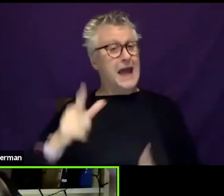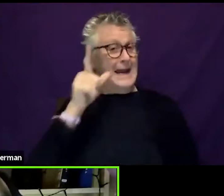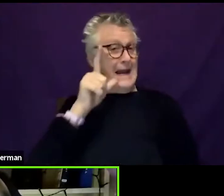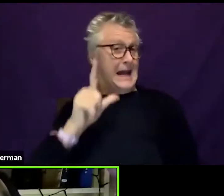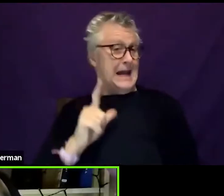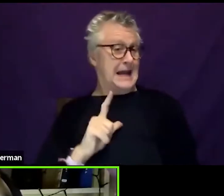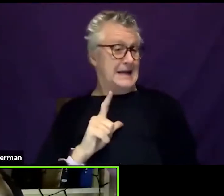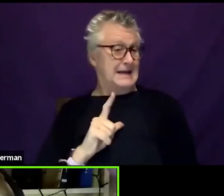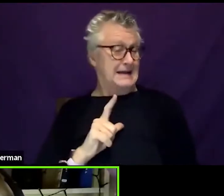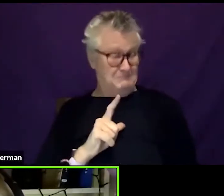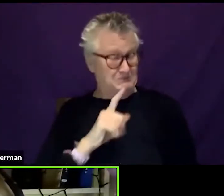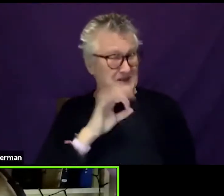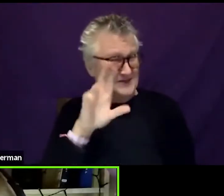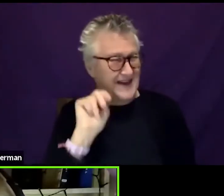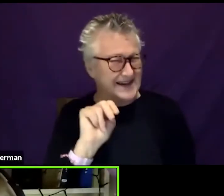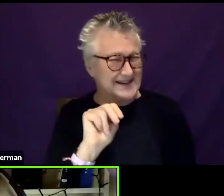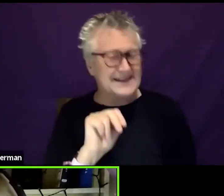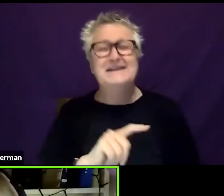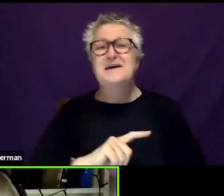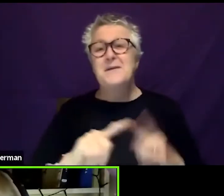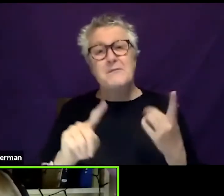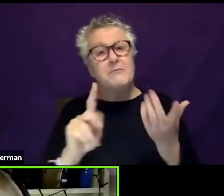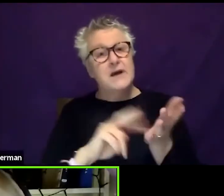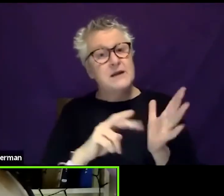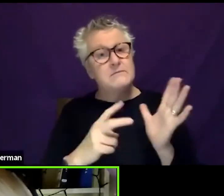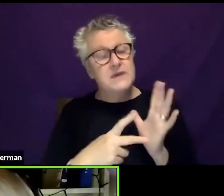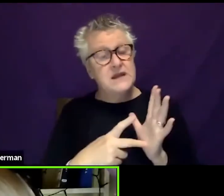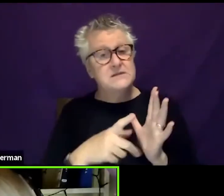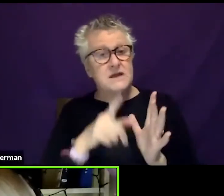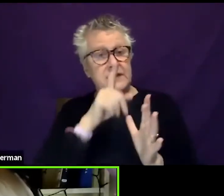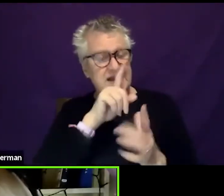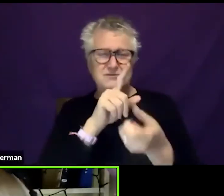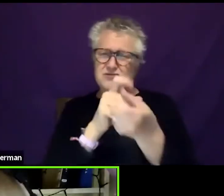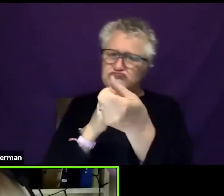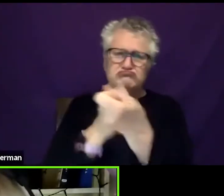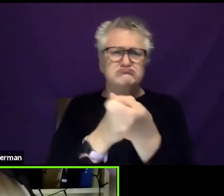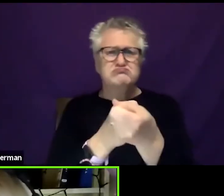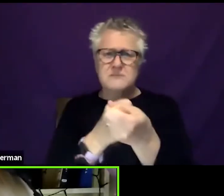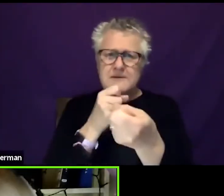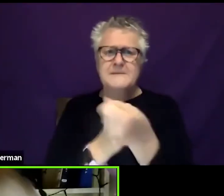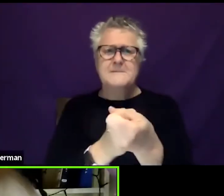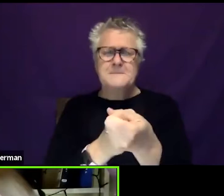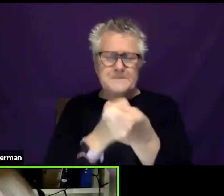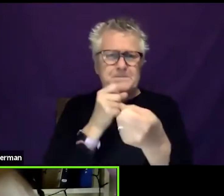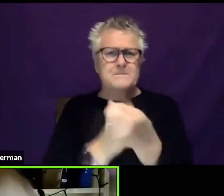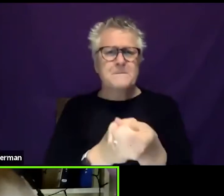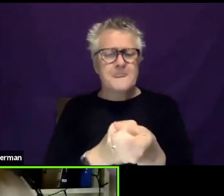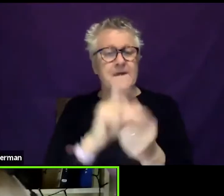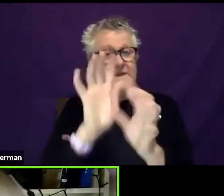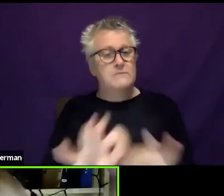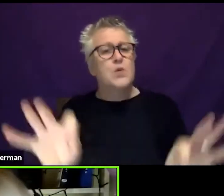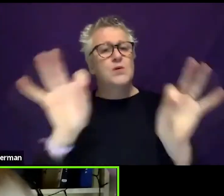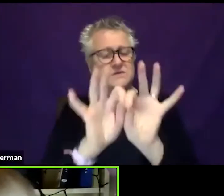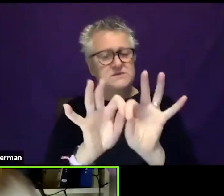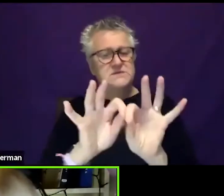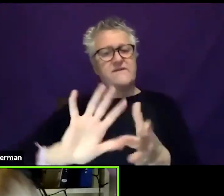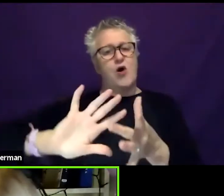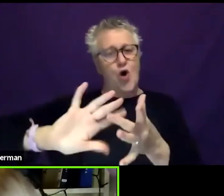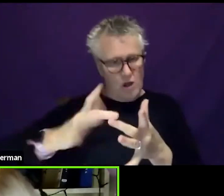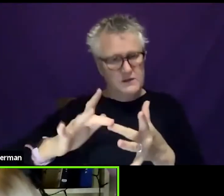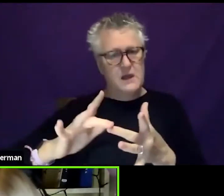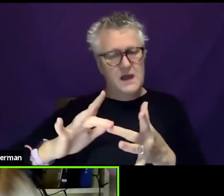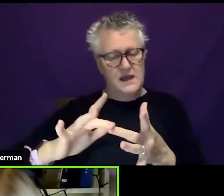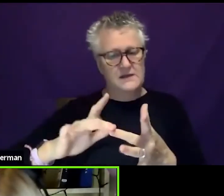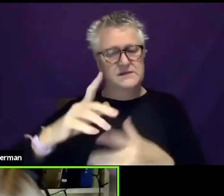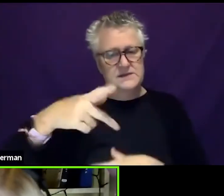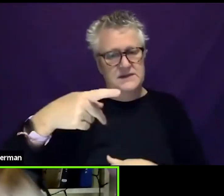that I have been able to advocate about the importance of online spaces, and particularly the importance of